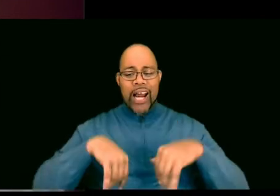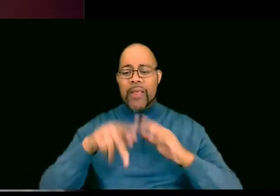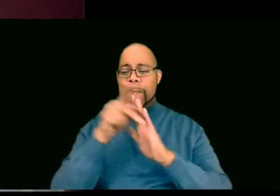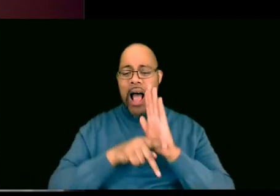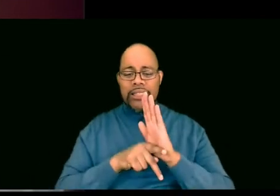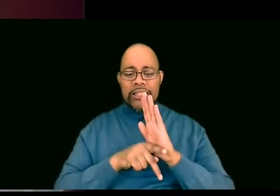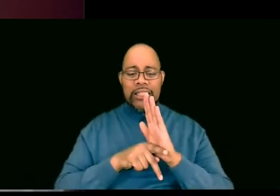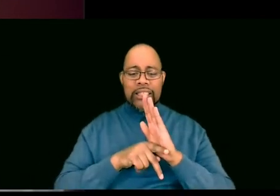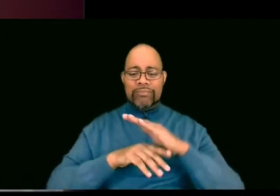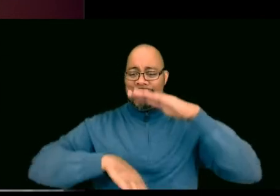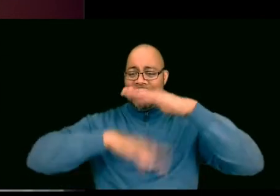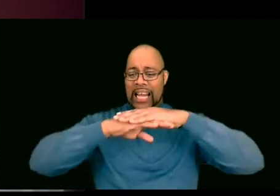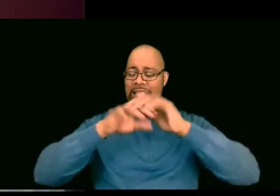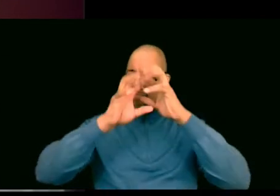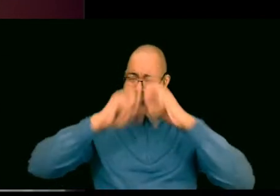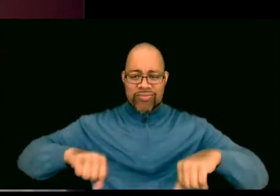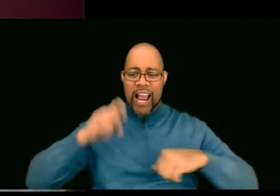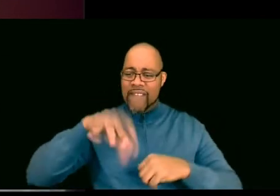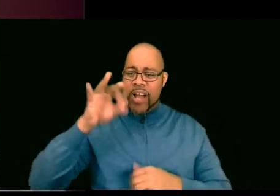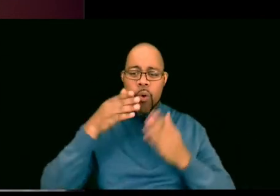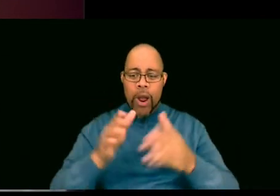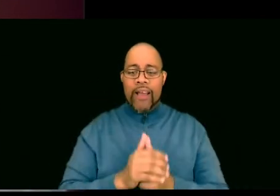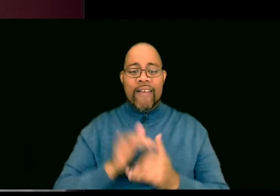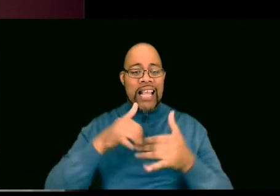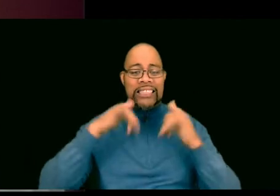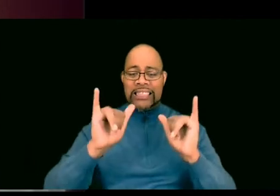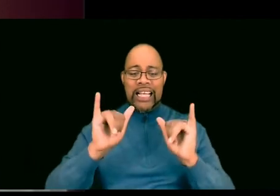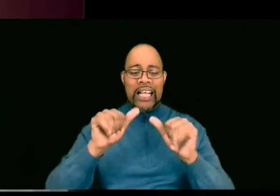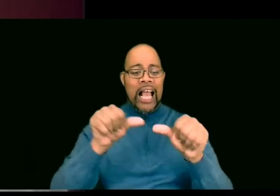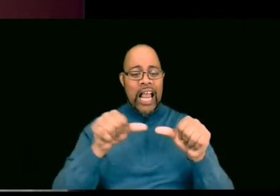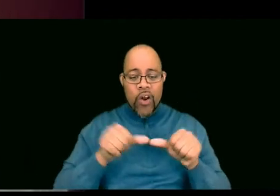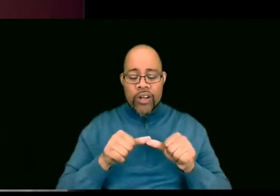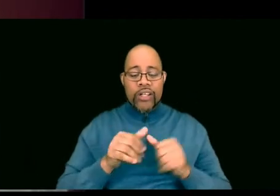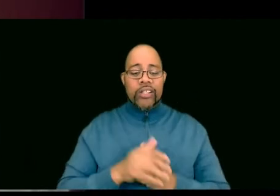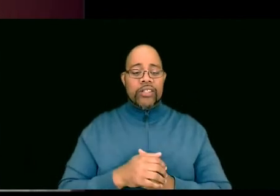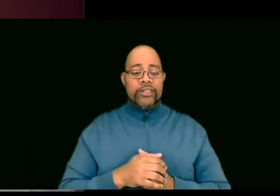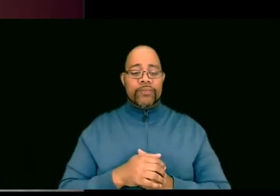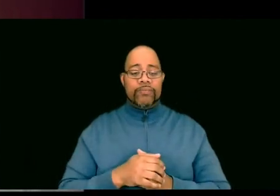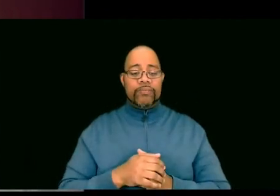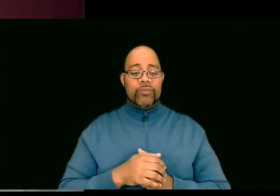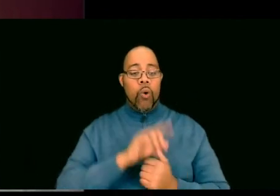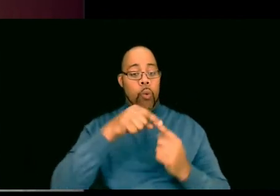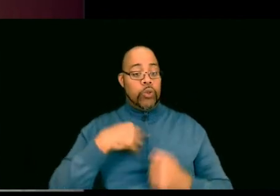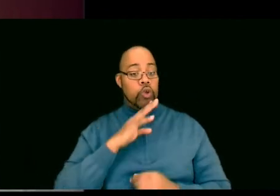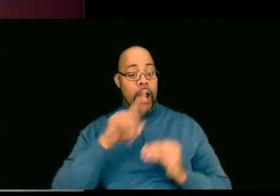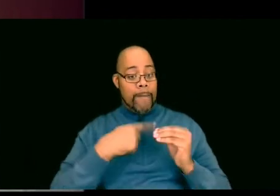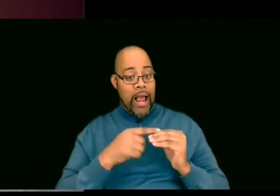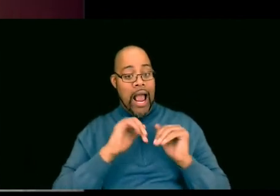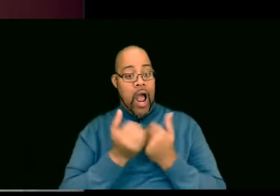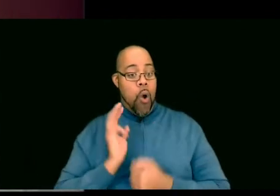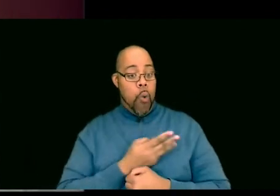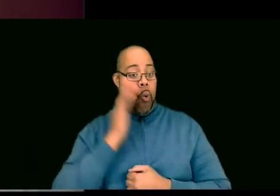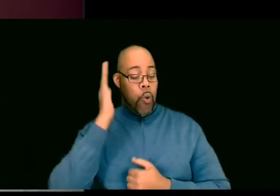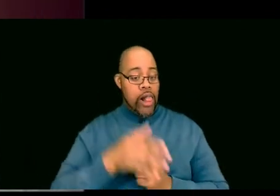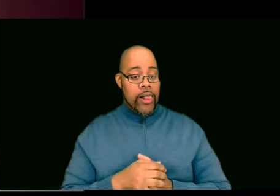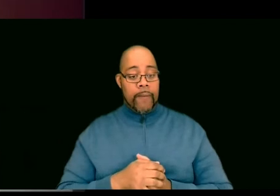the policy ceiling. That is still an area where when we're talking